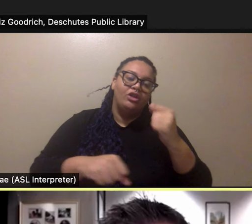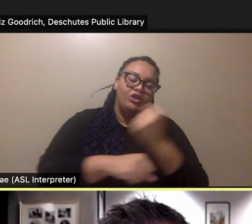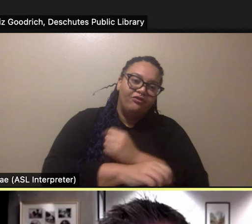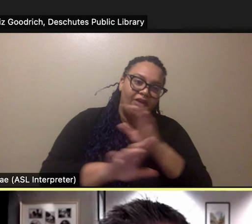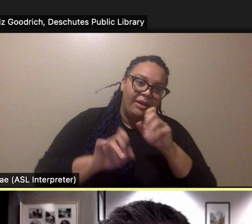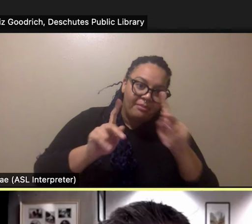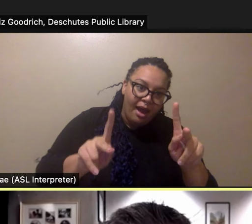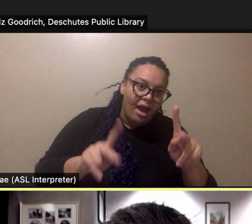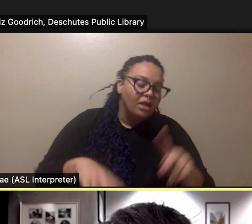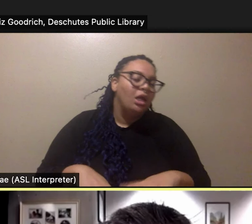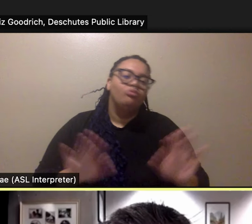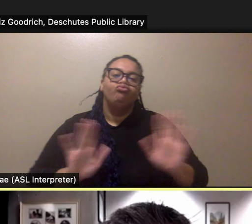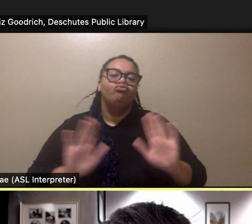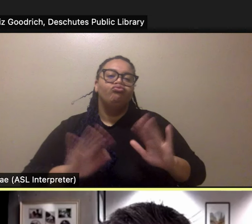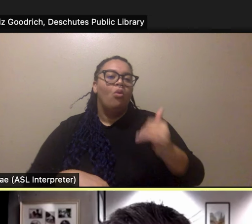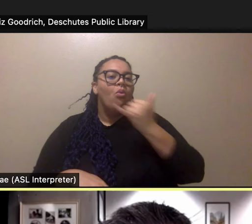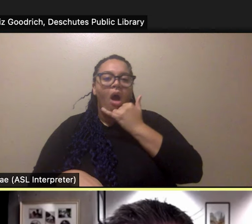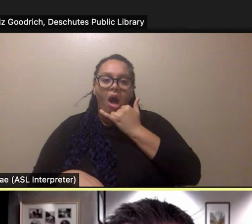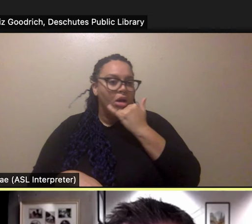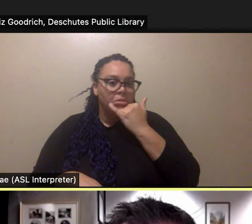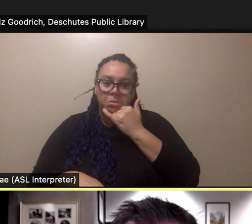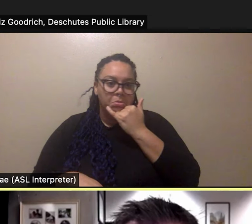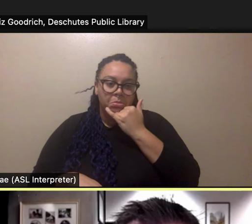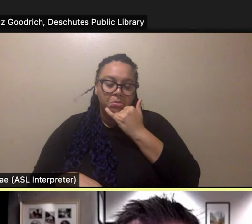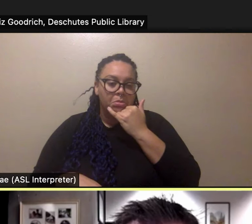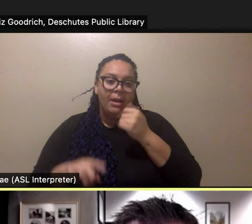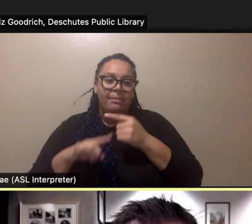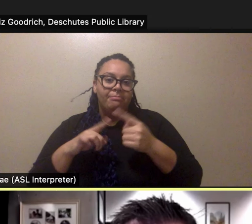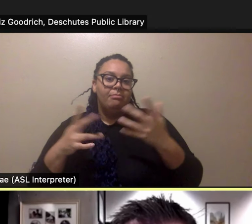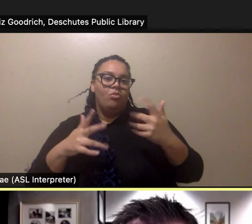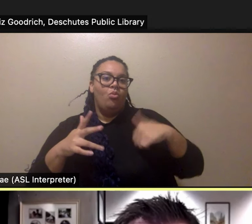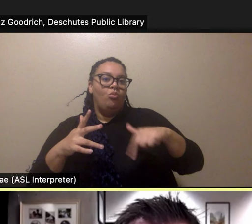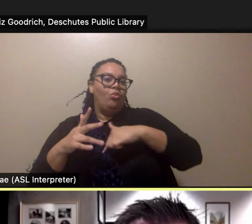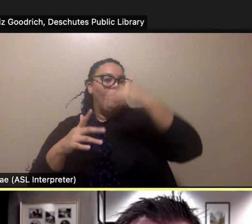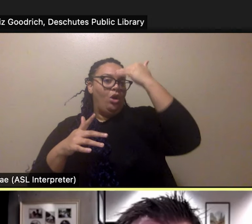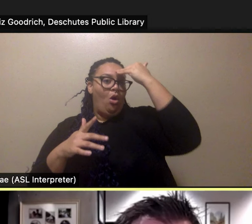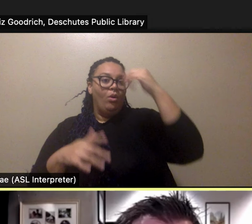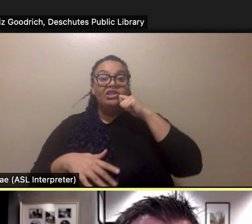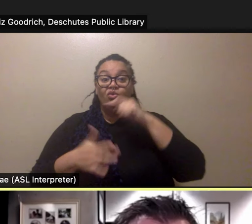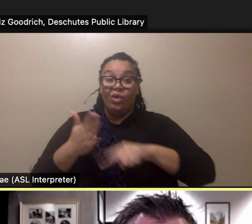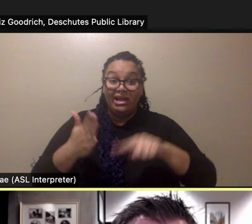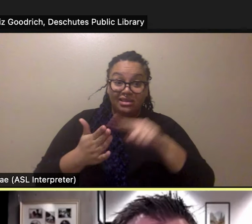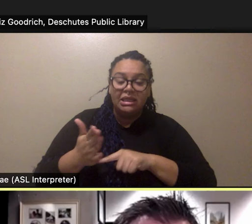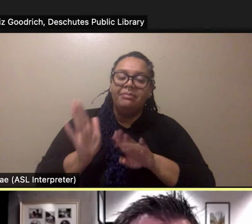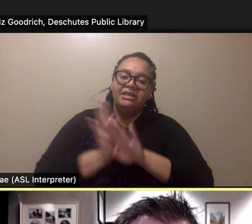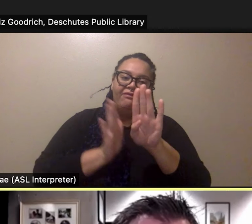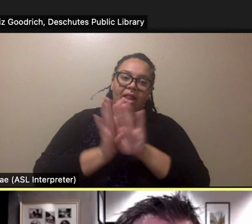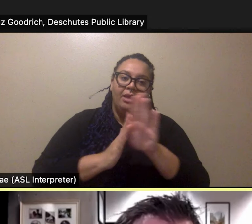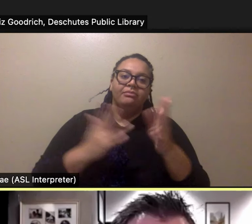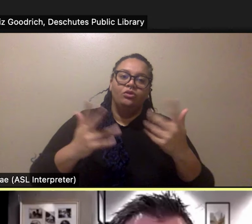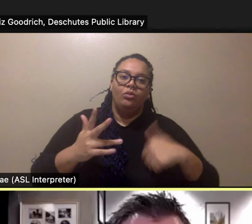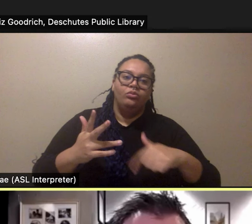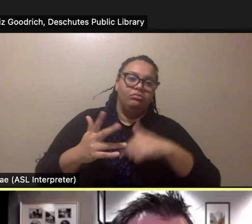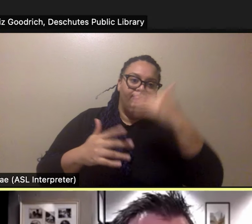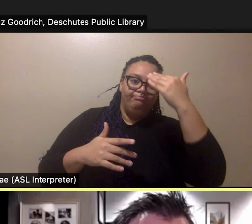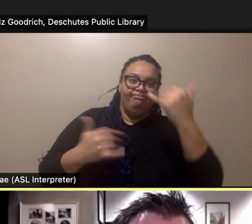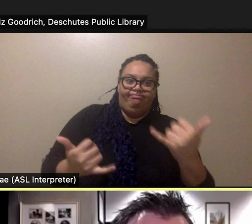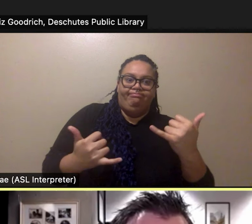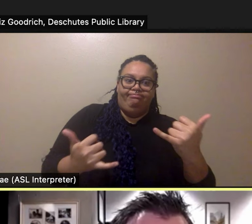that, no, they were wrong. And what we know of as racism kind of developed as a result of that fighting back, which is kind of